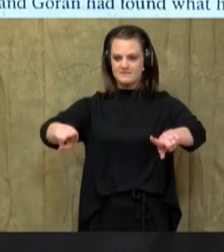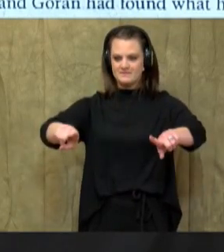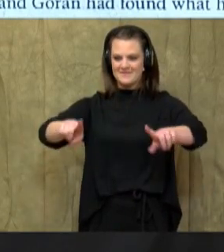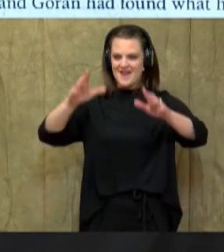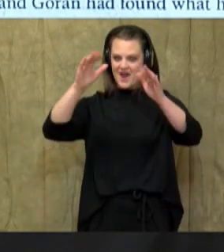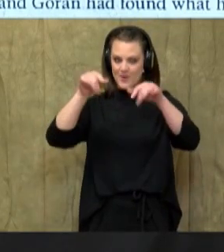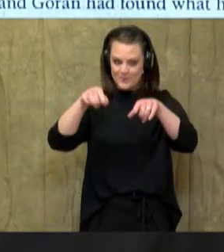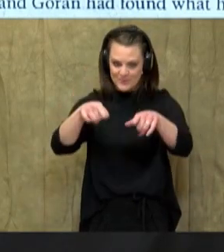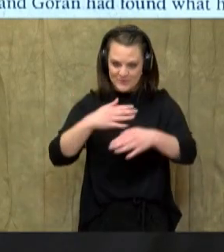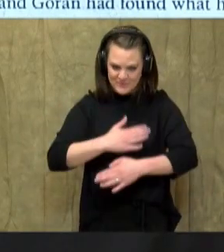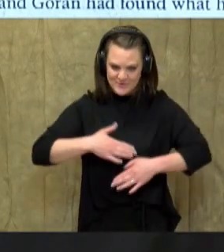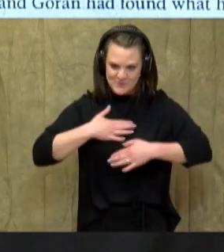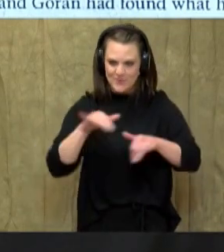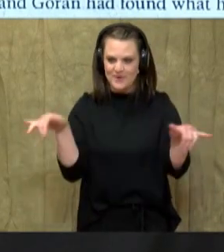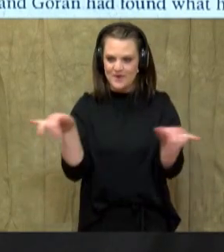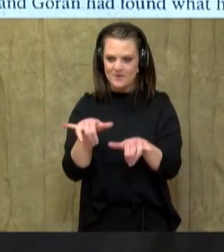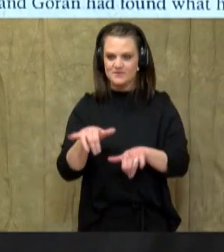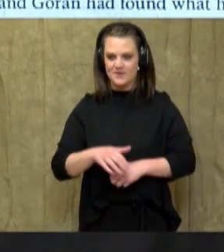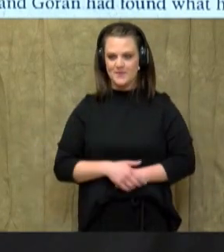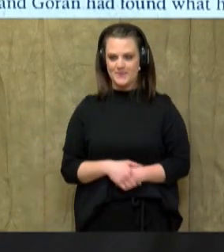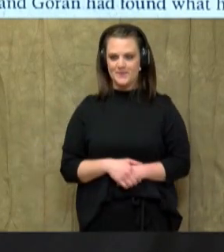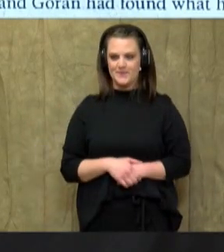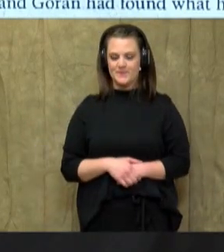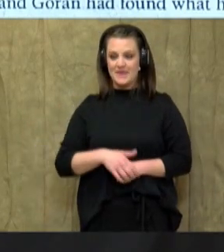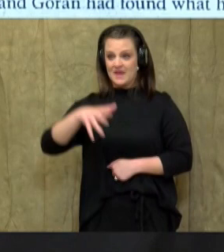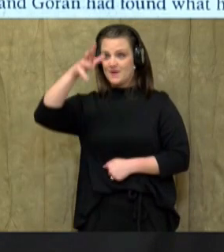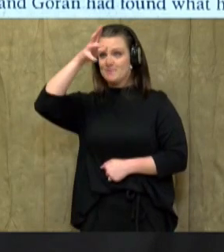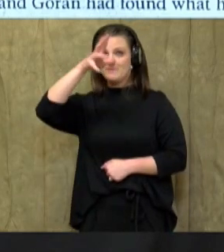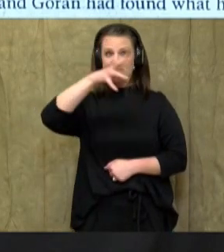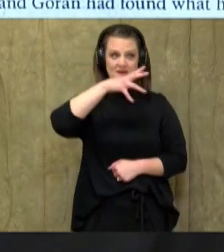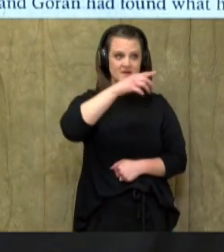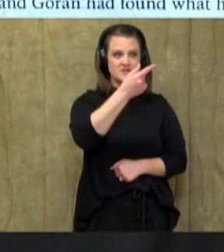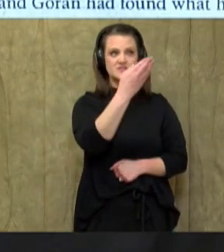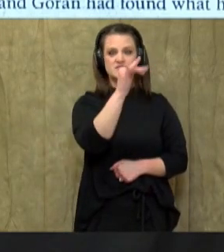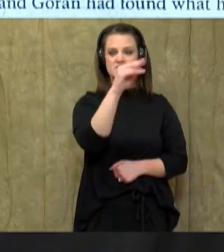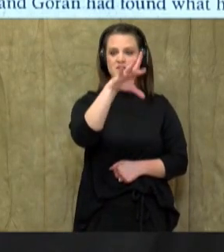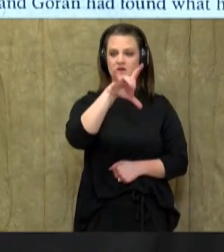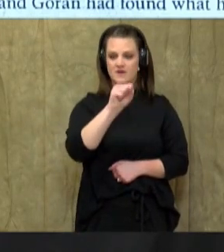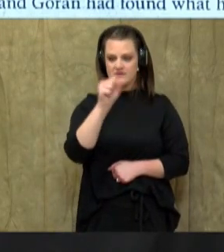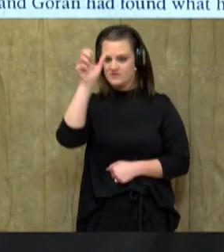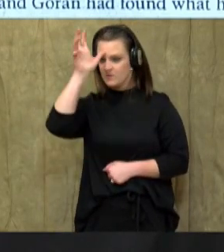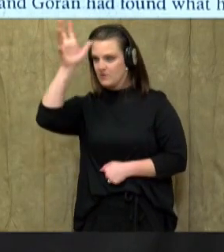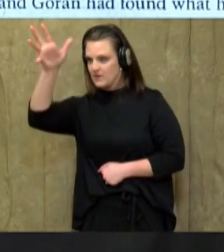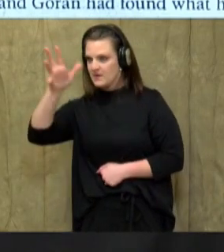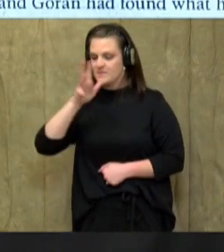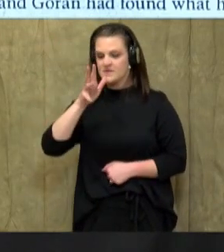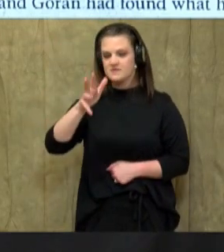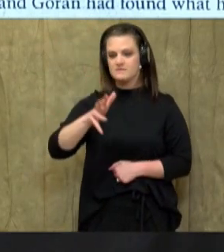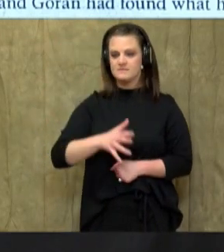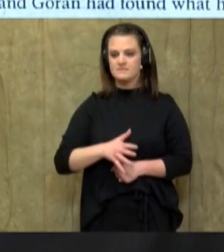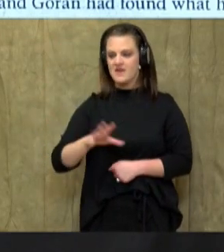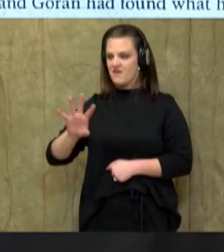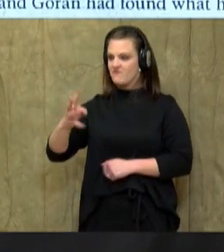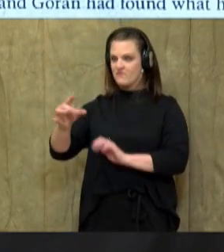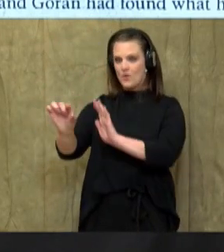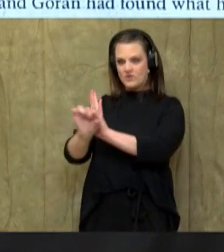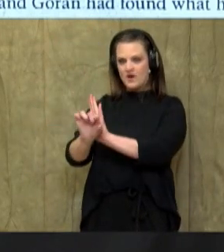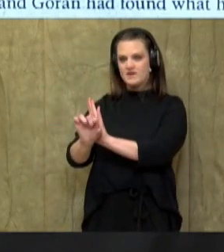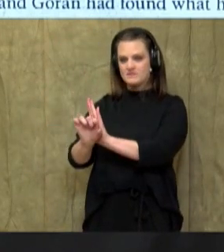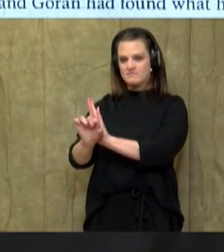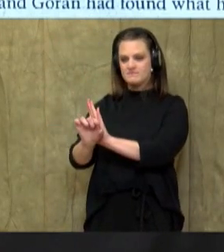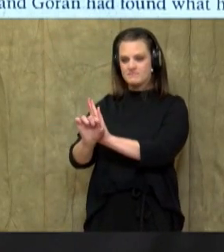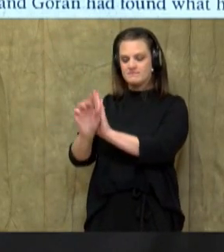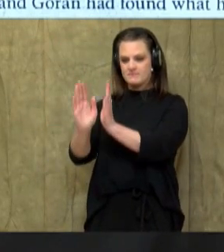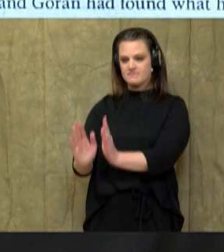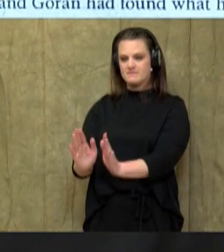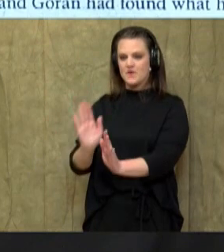you've enjoyed your time with me. Parents, guardians, grandparents alike, and fourth graders, we